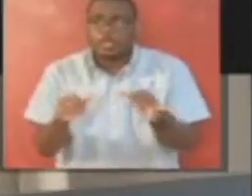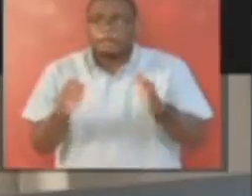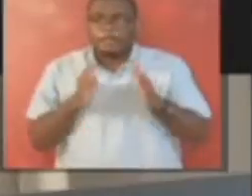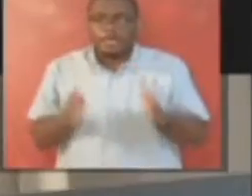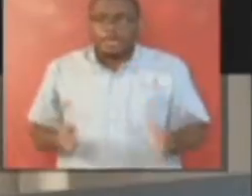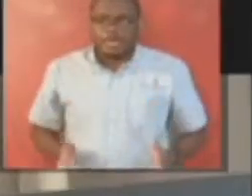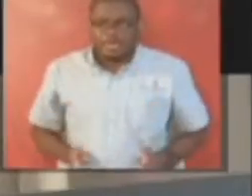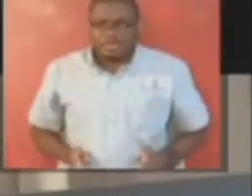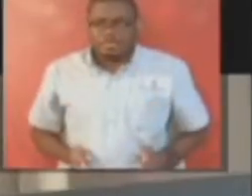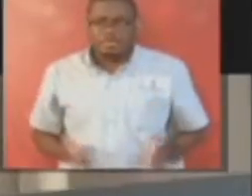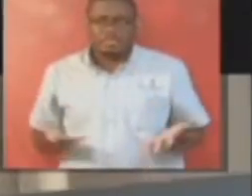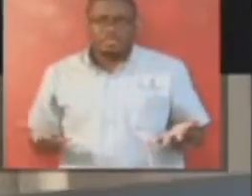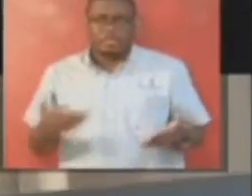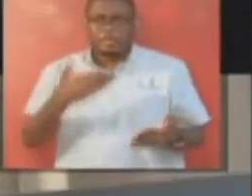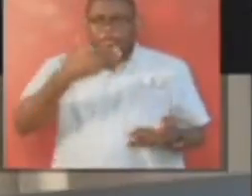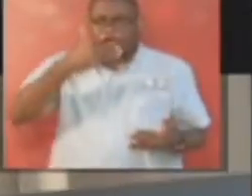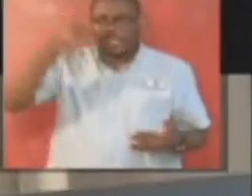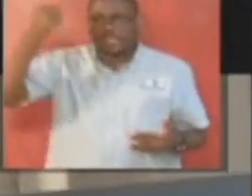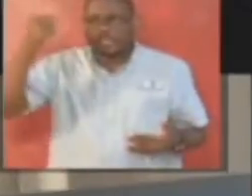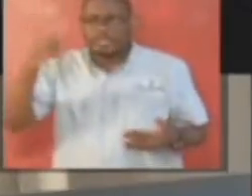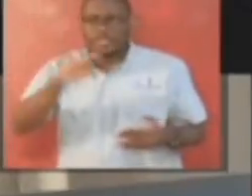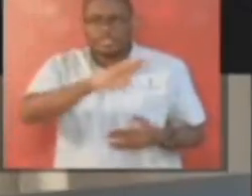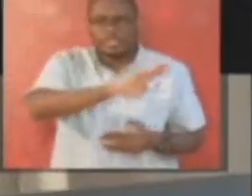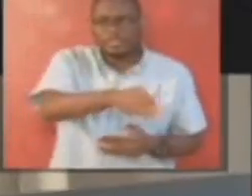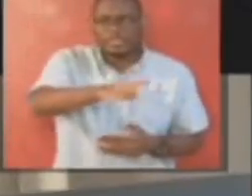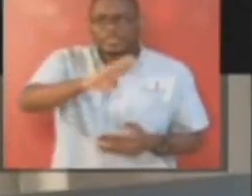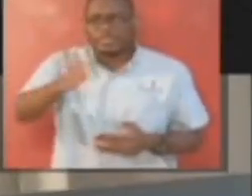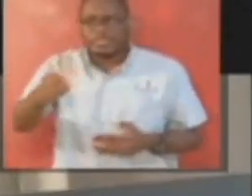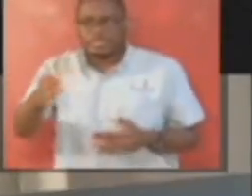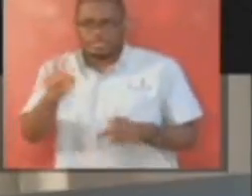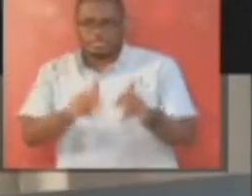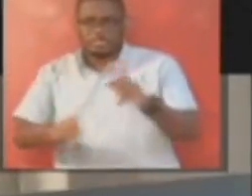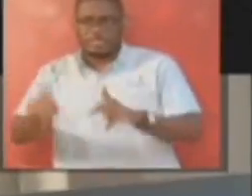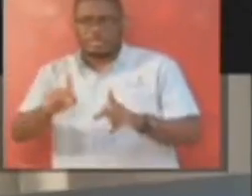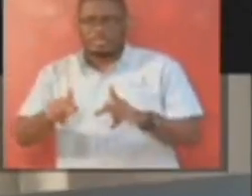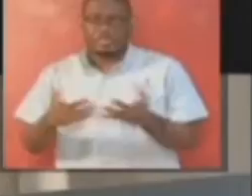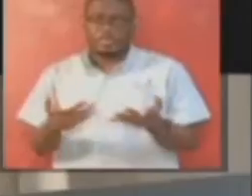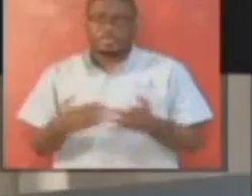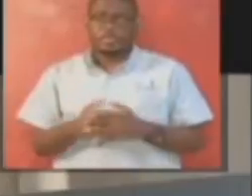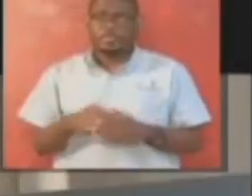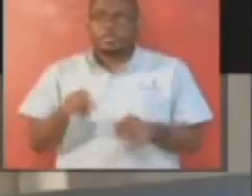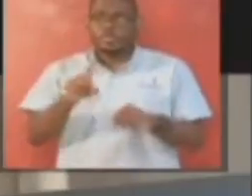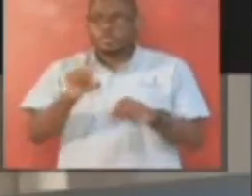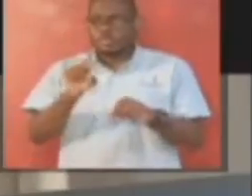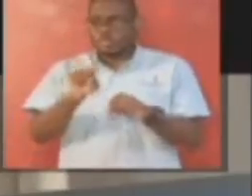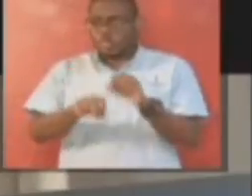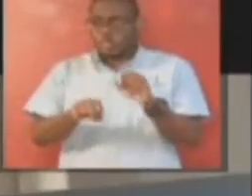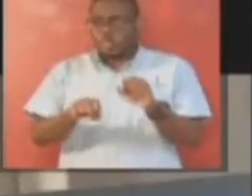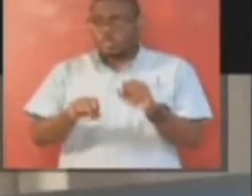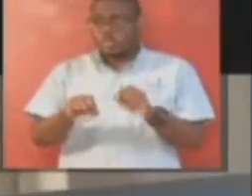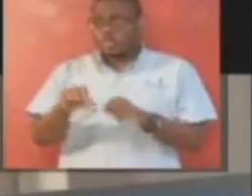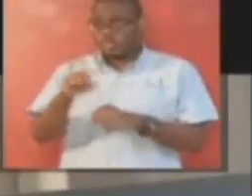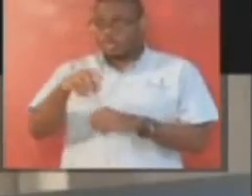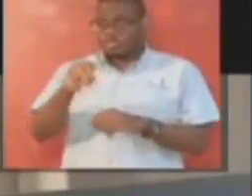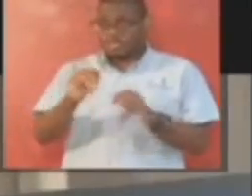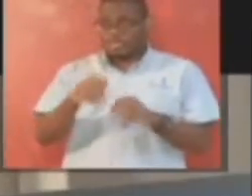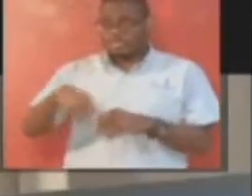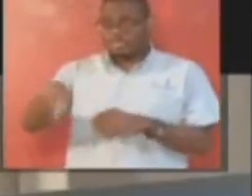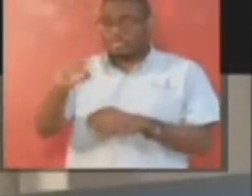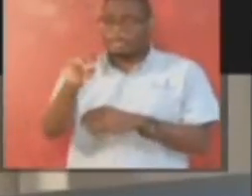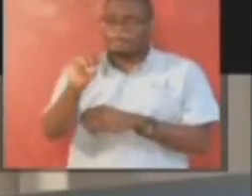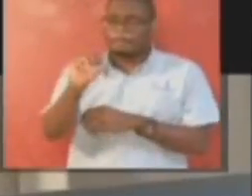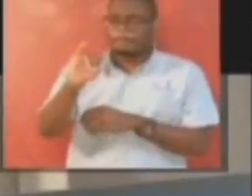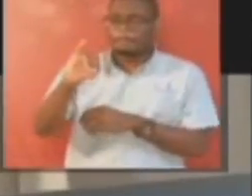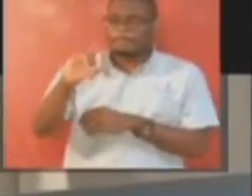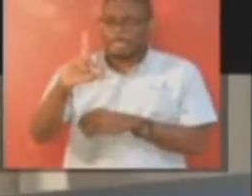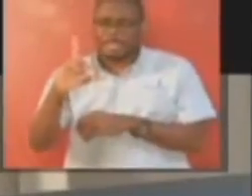when you have different immune responses in instances of mild, moderate to severe cases? And what could